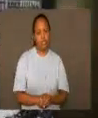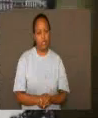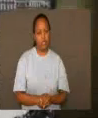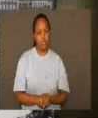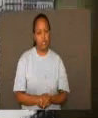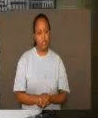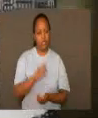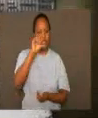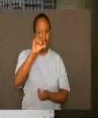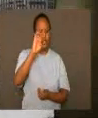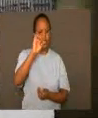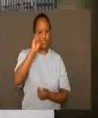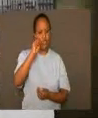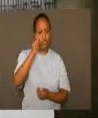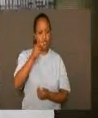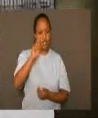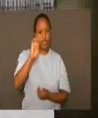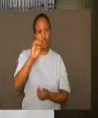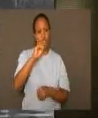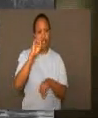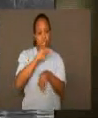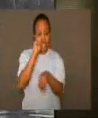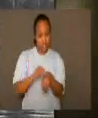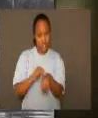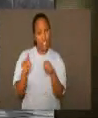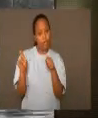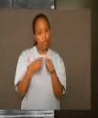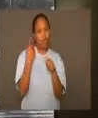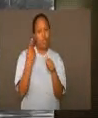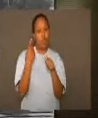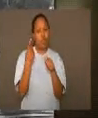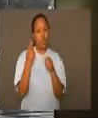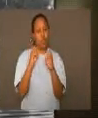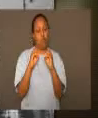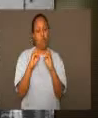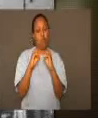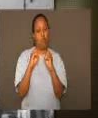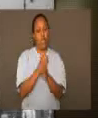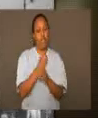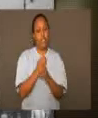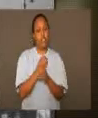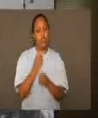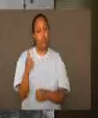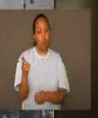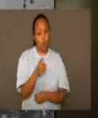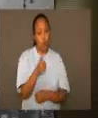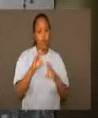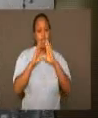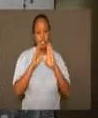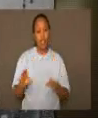The League of Nations, which was the first organization aimed at maintaining peace